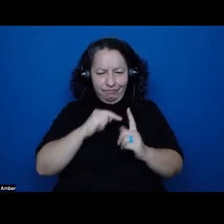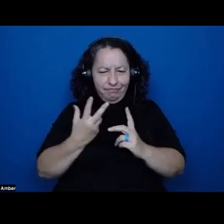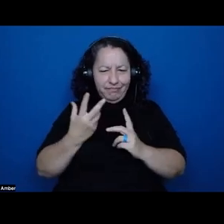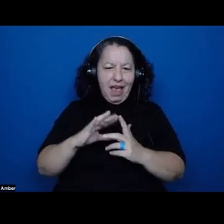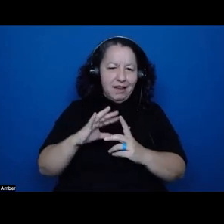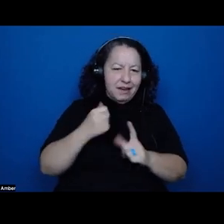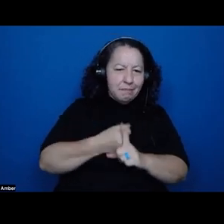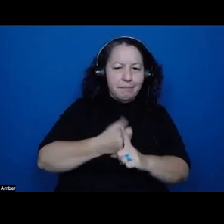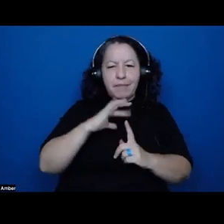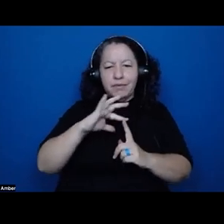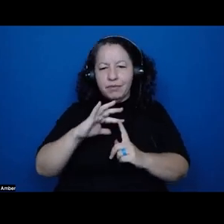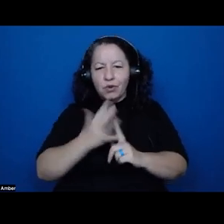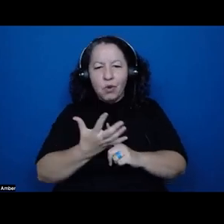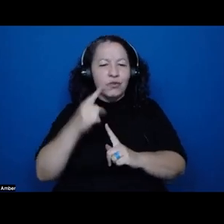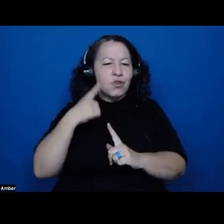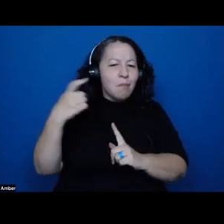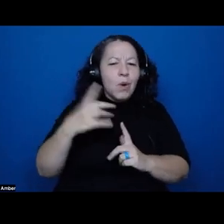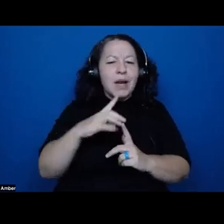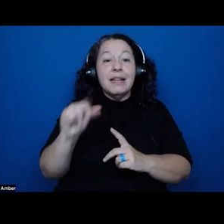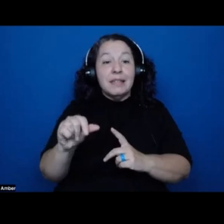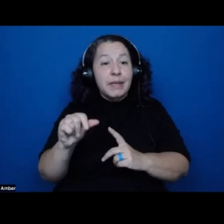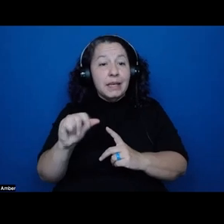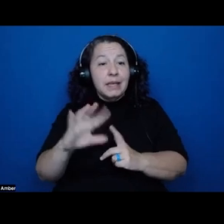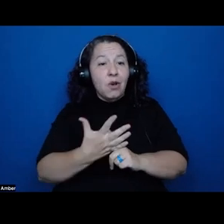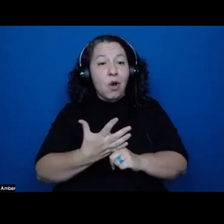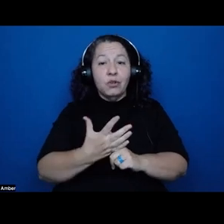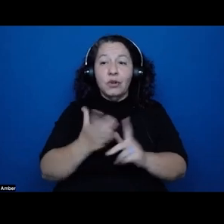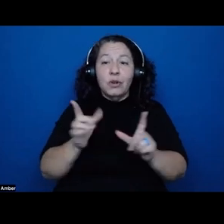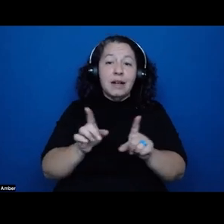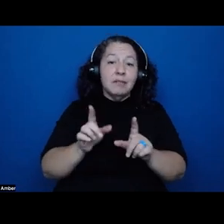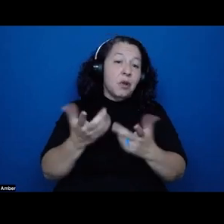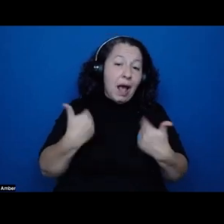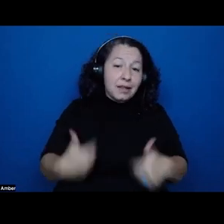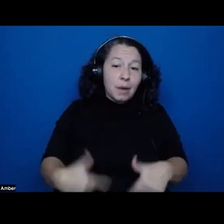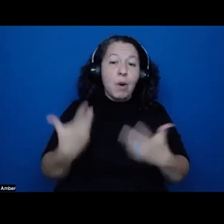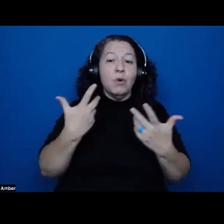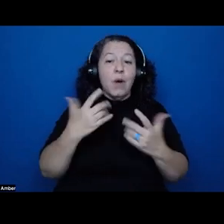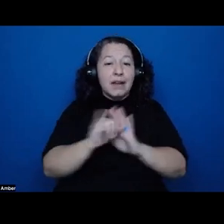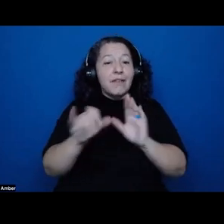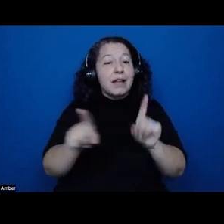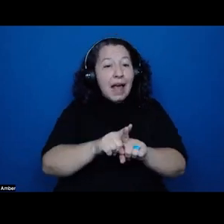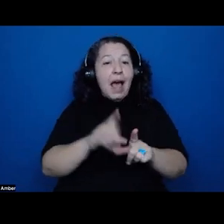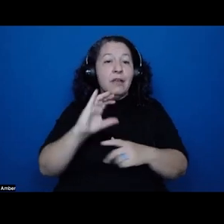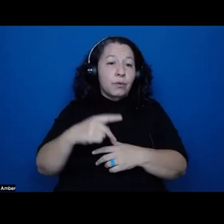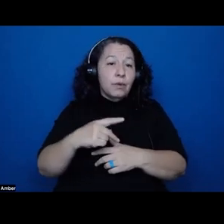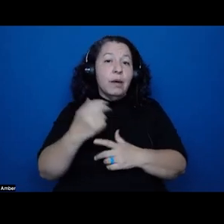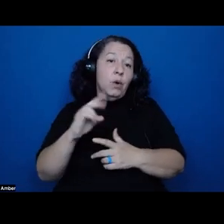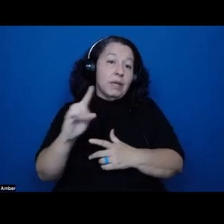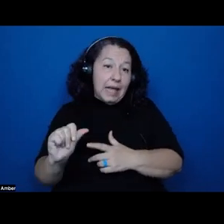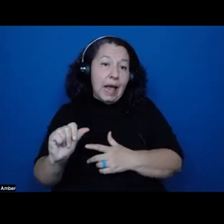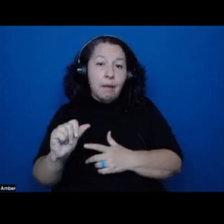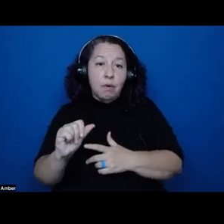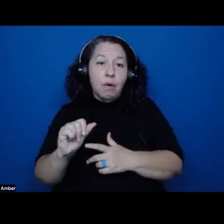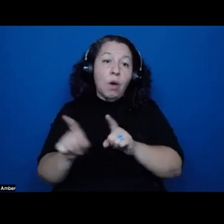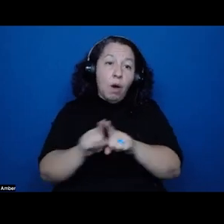culture, being someone who identifies as crip or disabled as well as Sāmoan. So I thought I would just